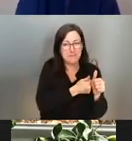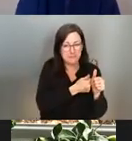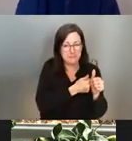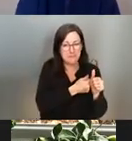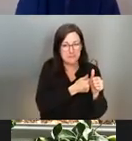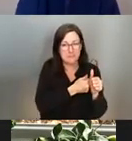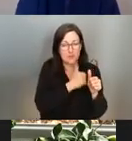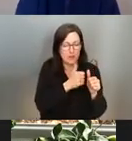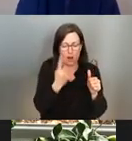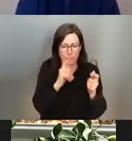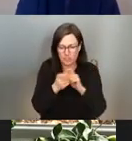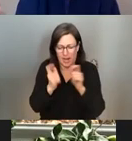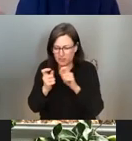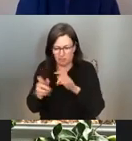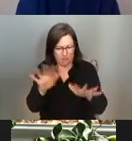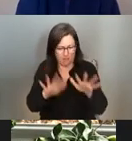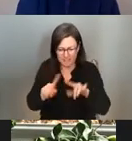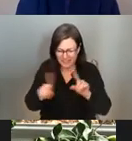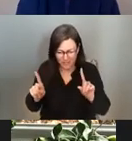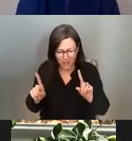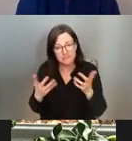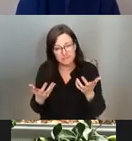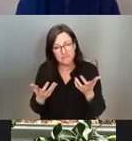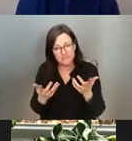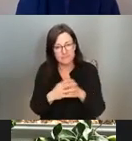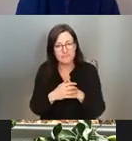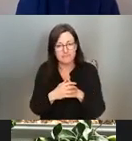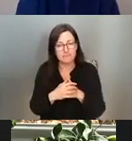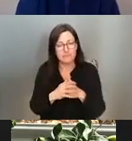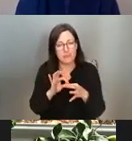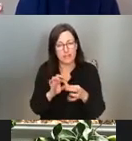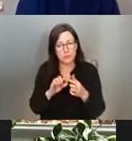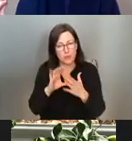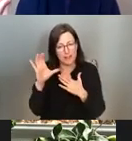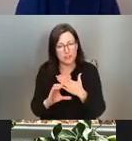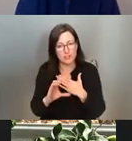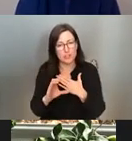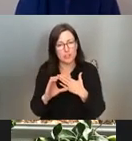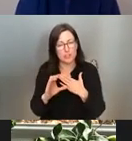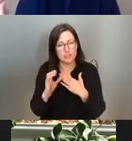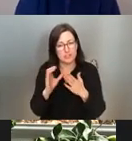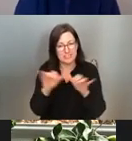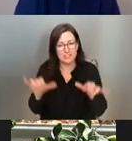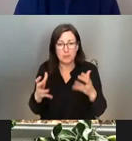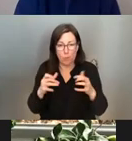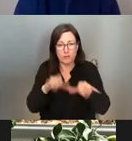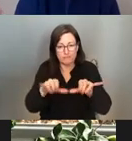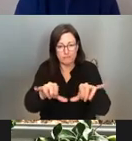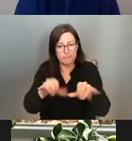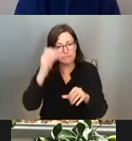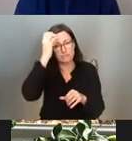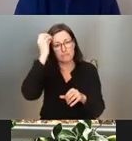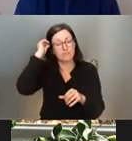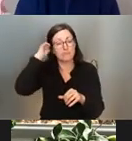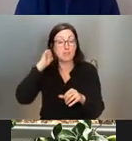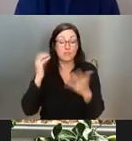all these changes in the all important pieces of the calendar system. So in this case, to the right, the